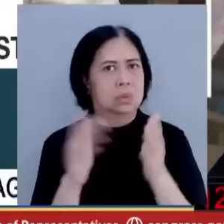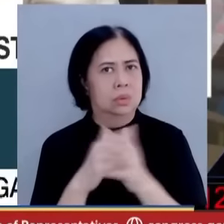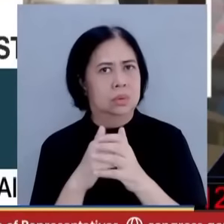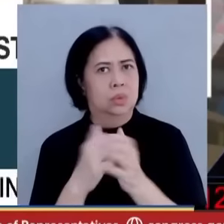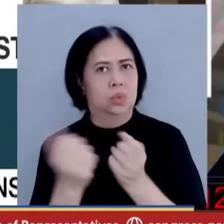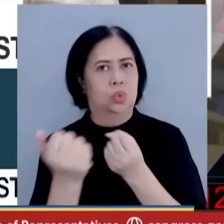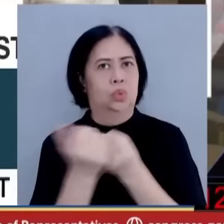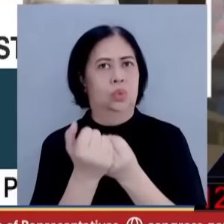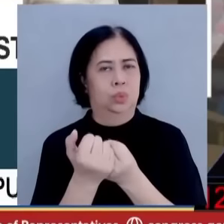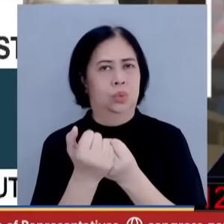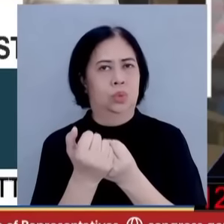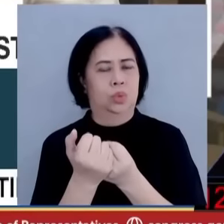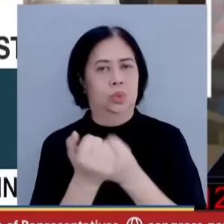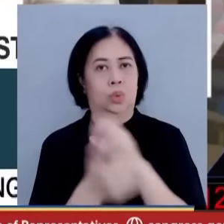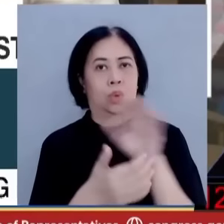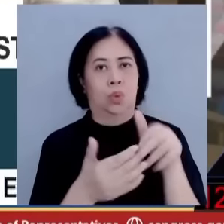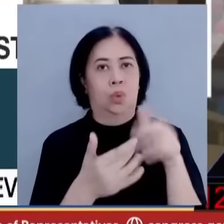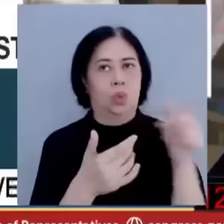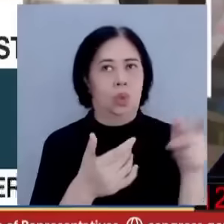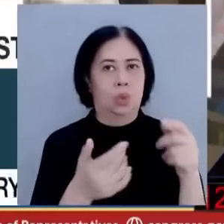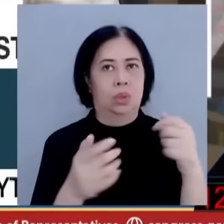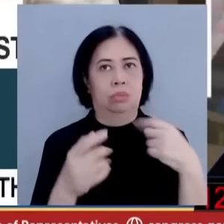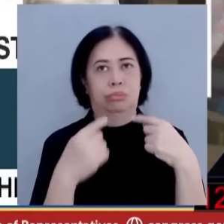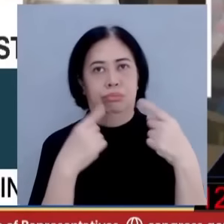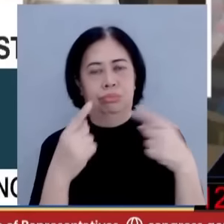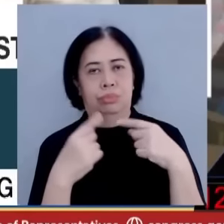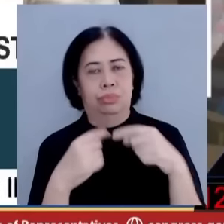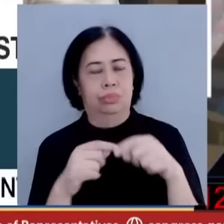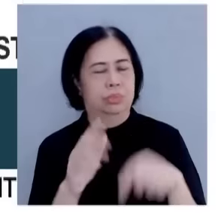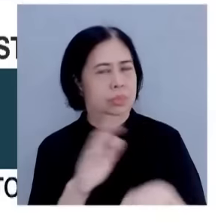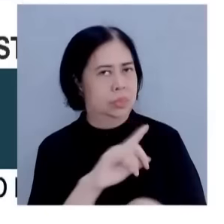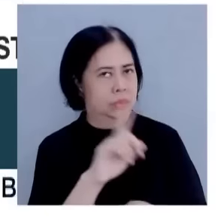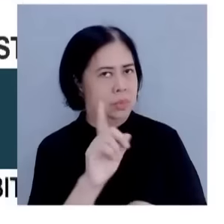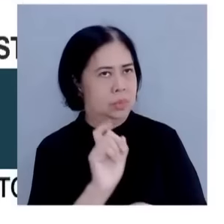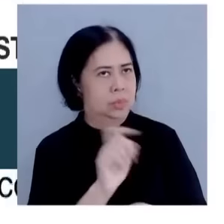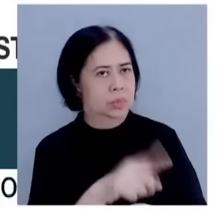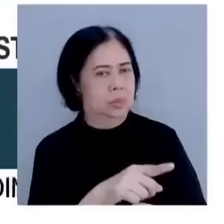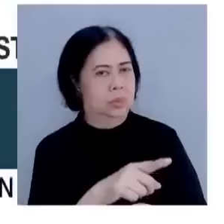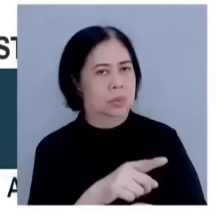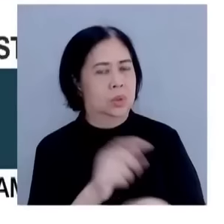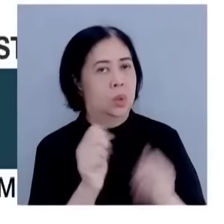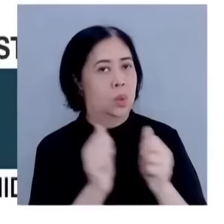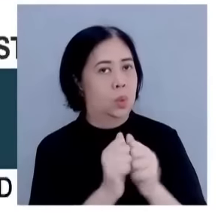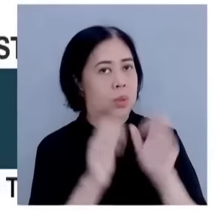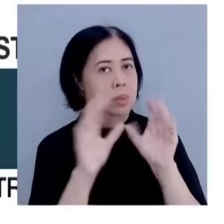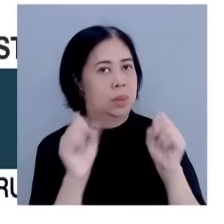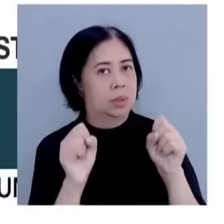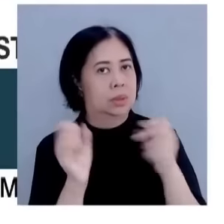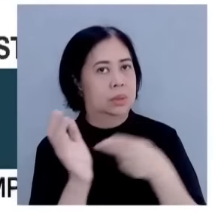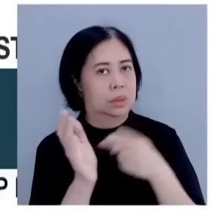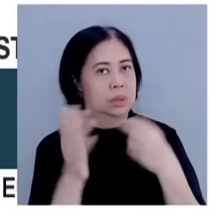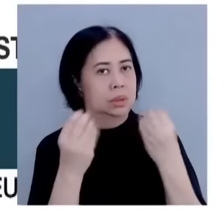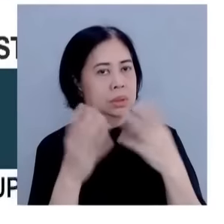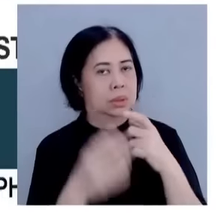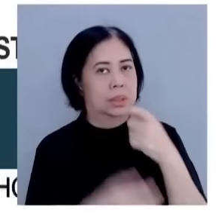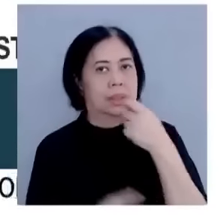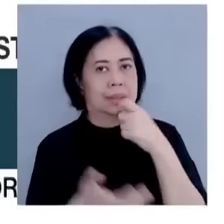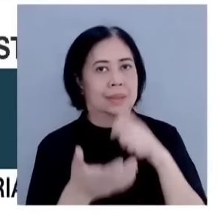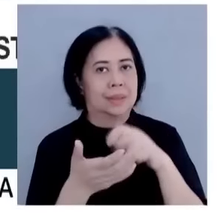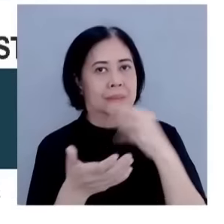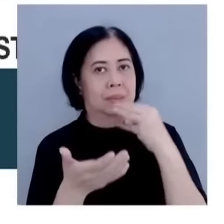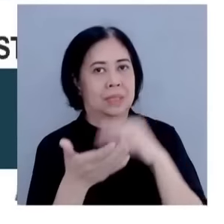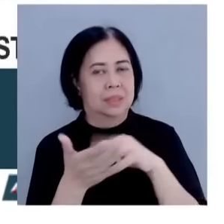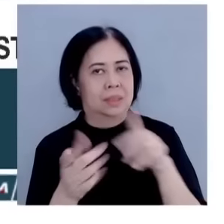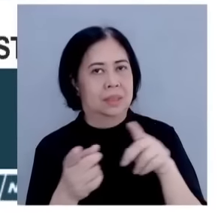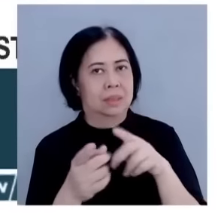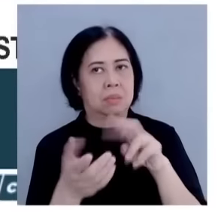of all this pronouncement. Okay, here's the thing, though. With that, with the president admitting to sending that text message